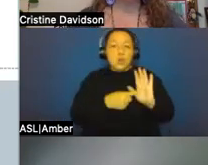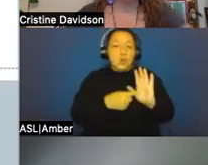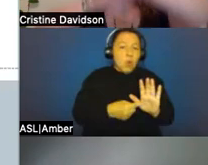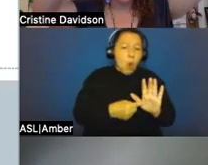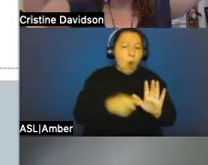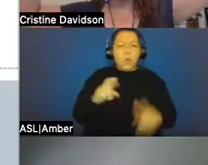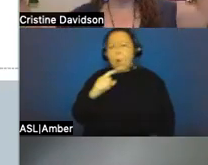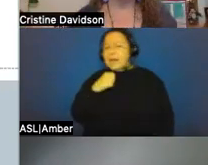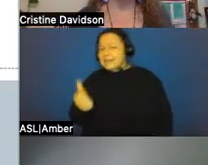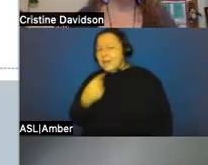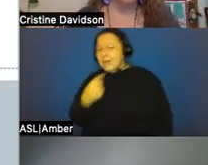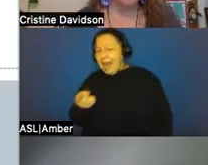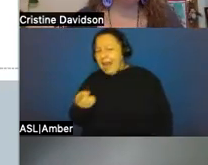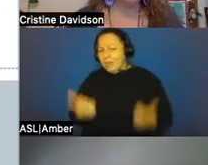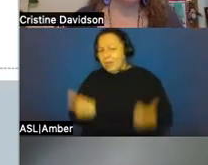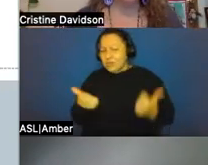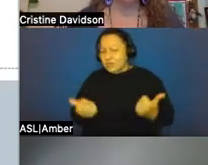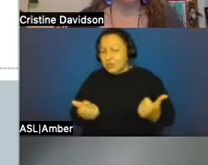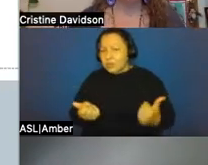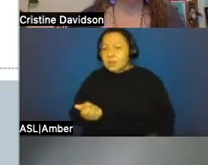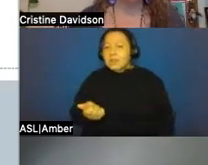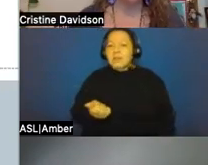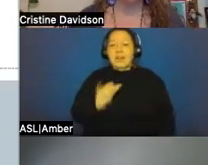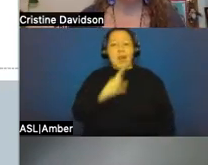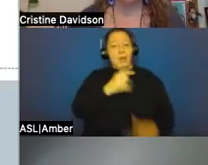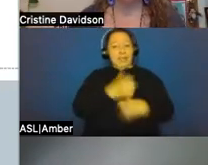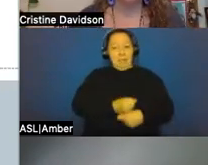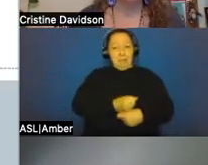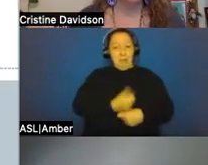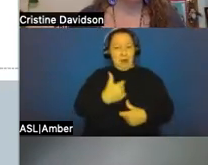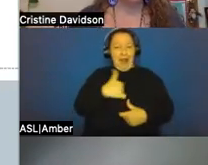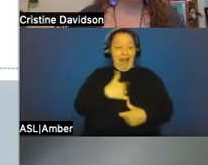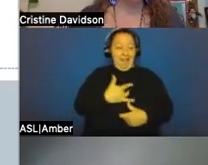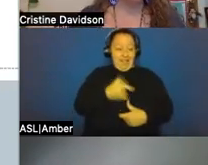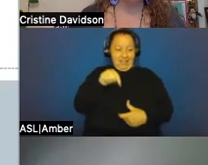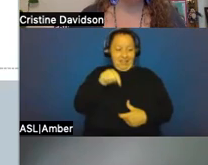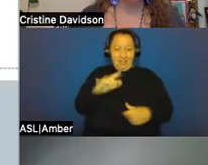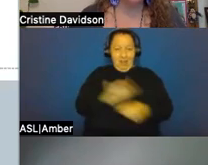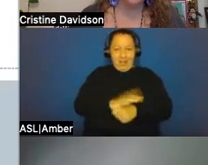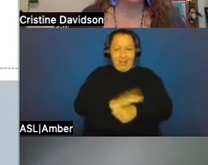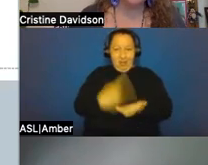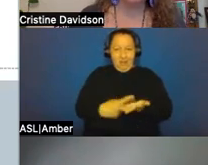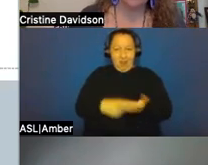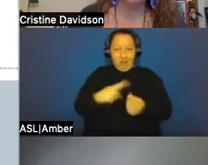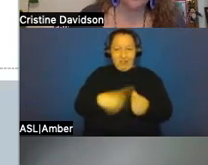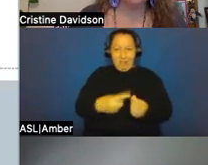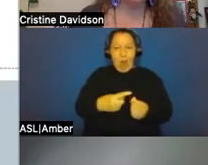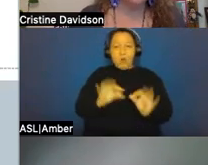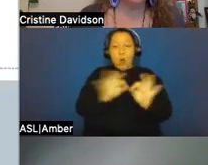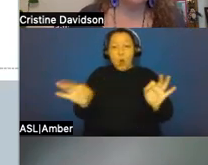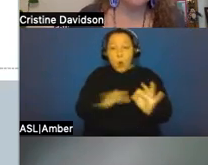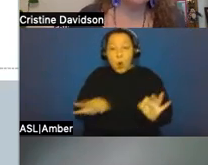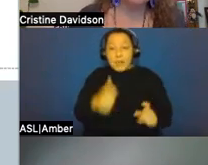that kind of sums up what I think this whole conversation is about, is words are extraordinarily